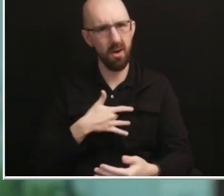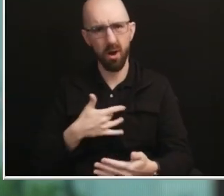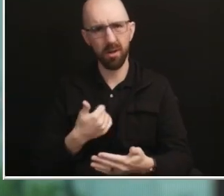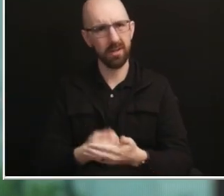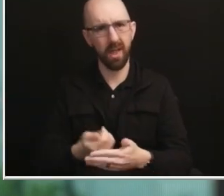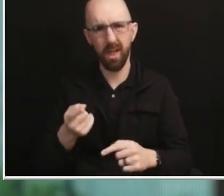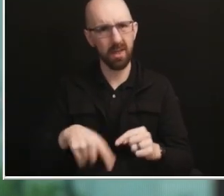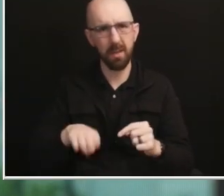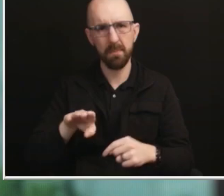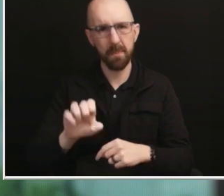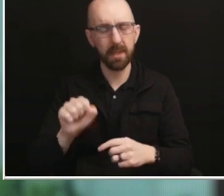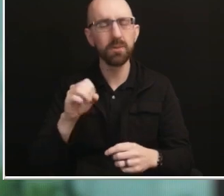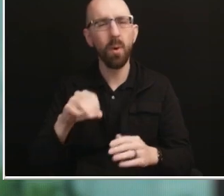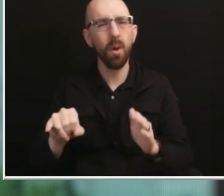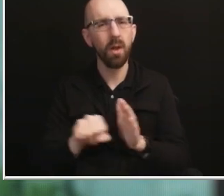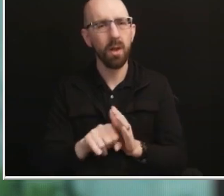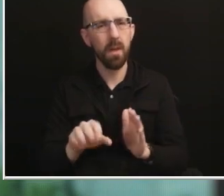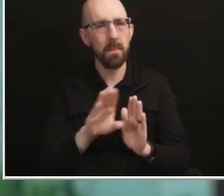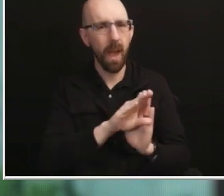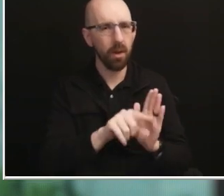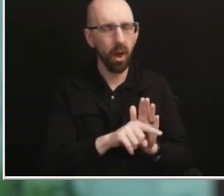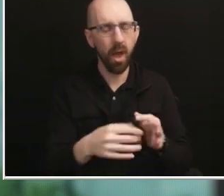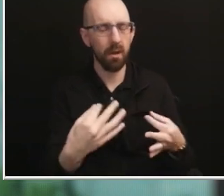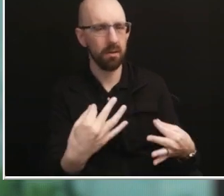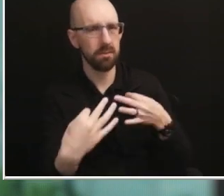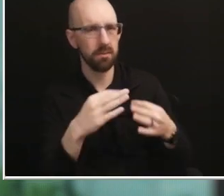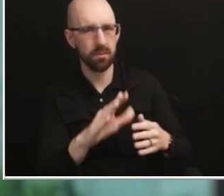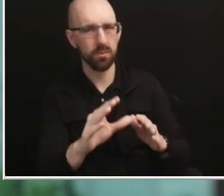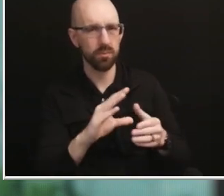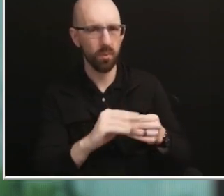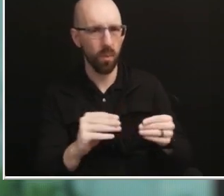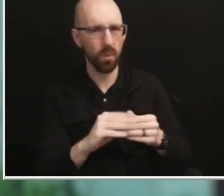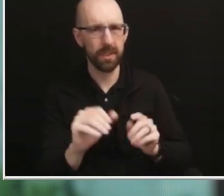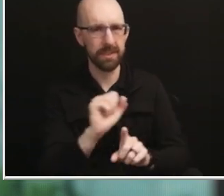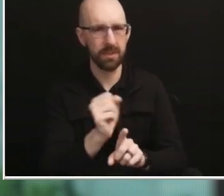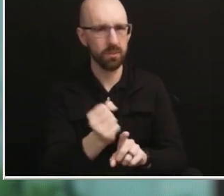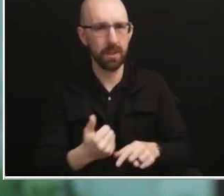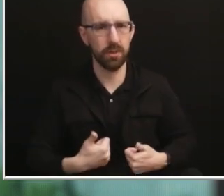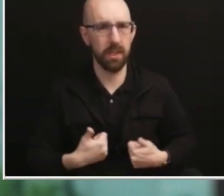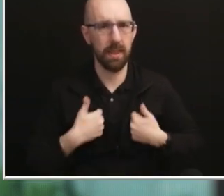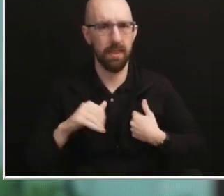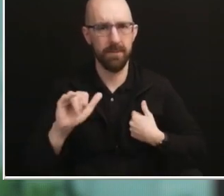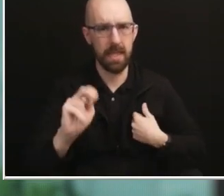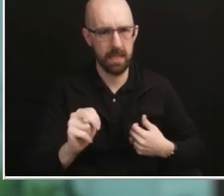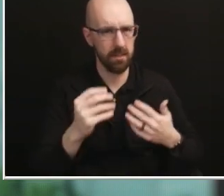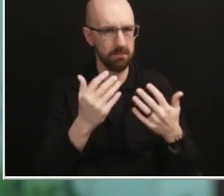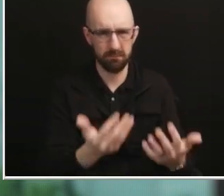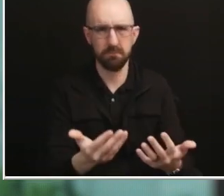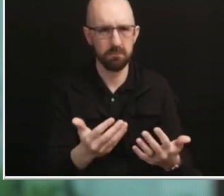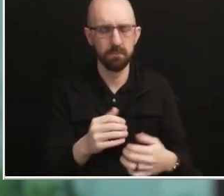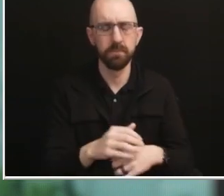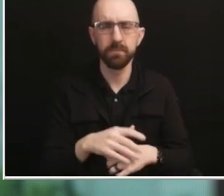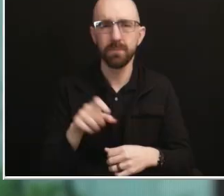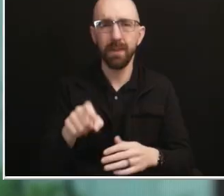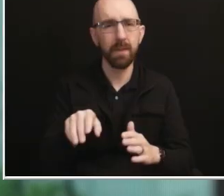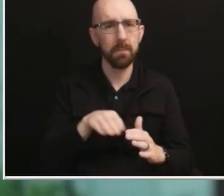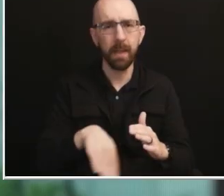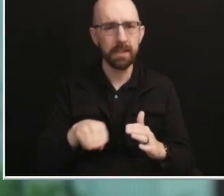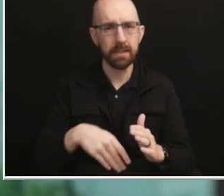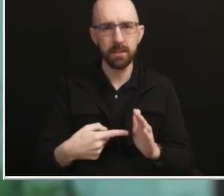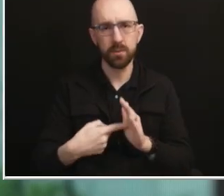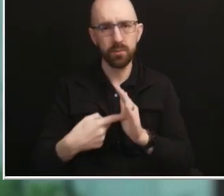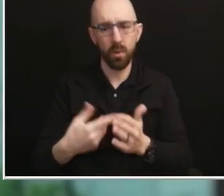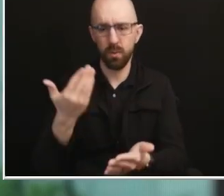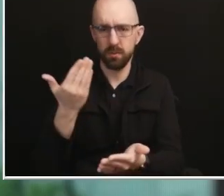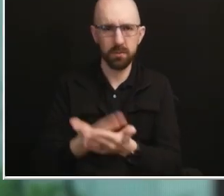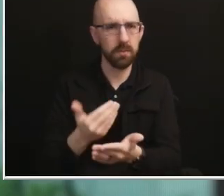the background of what brought them in and the situations they're living in, and you have to basically show that it's not a heart attack. It's not a